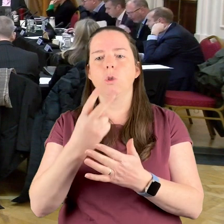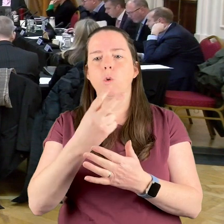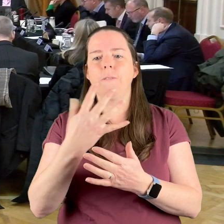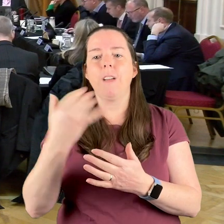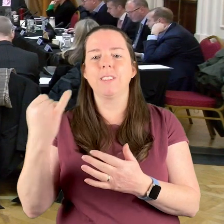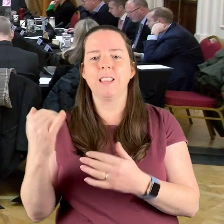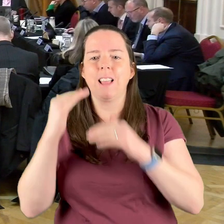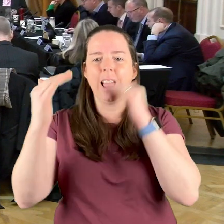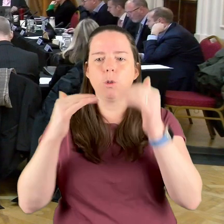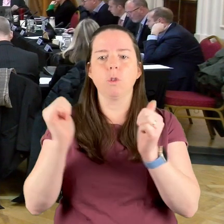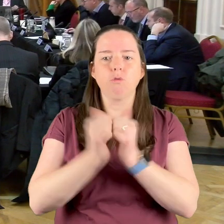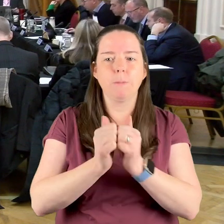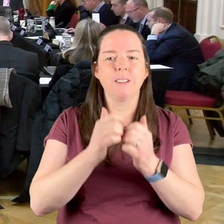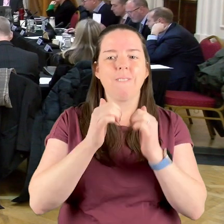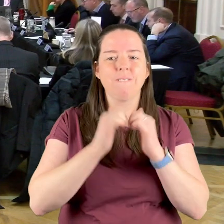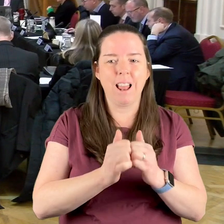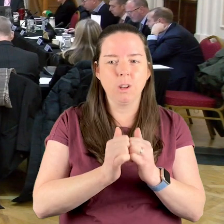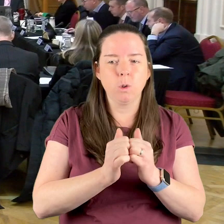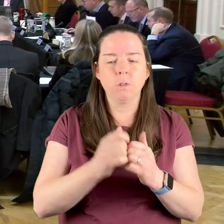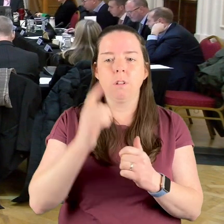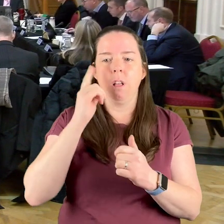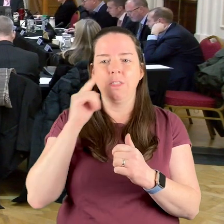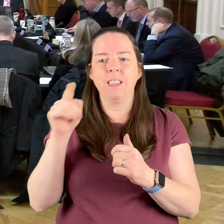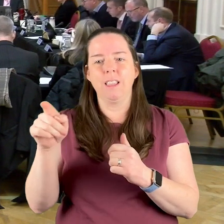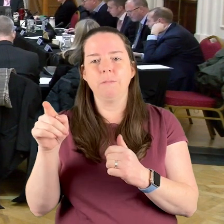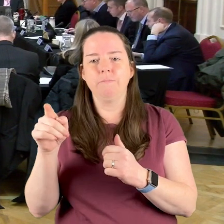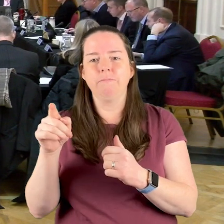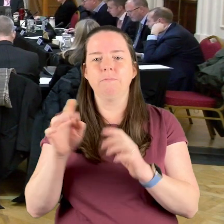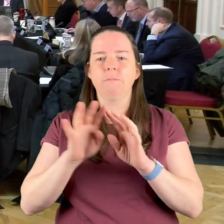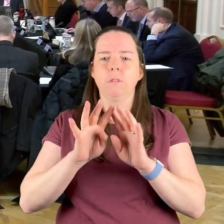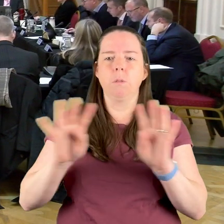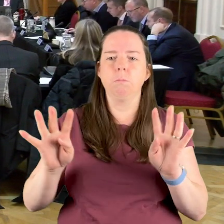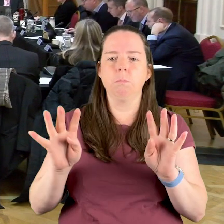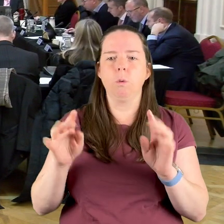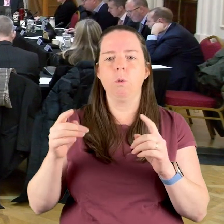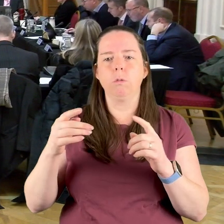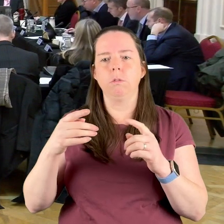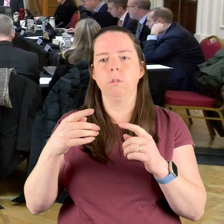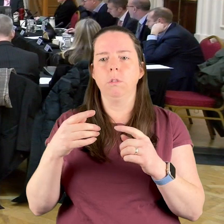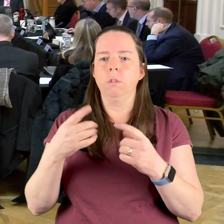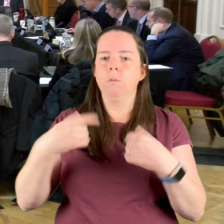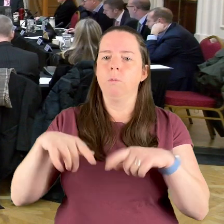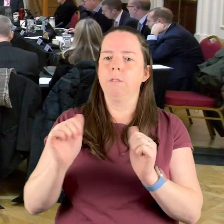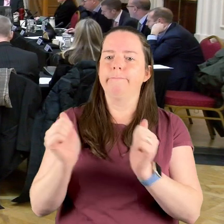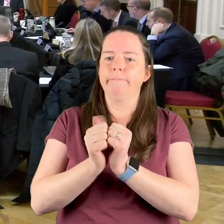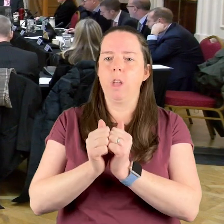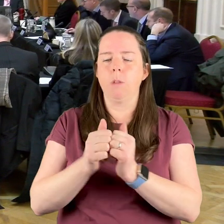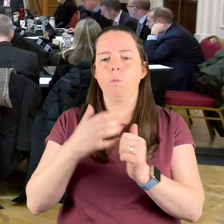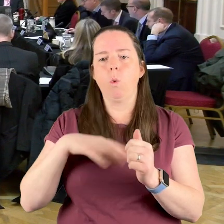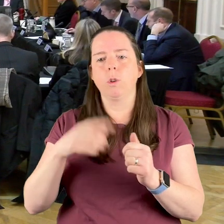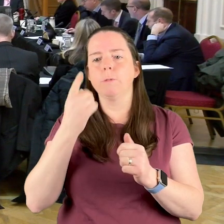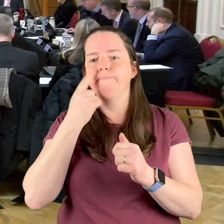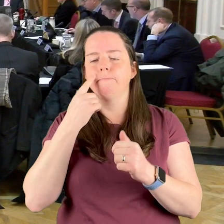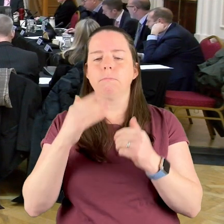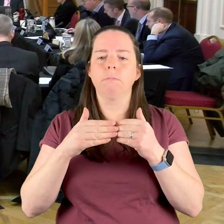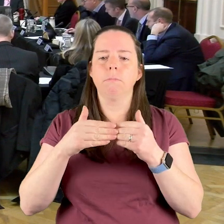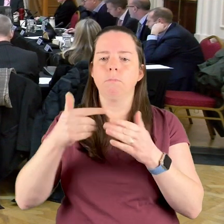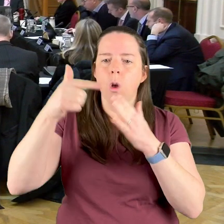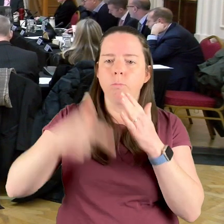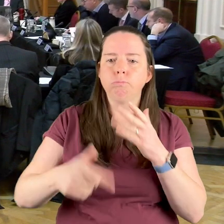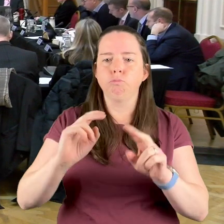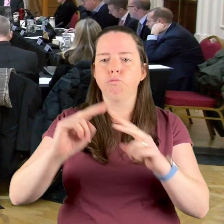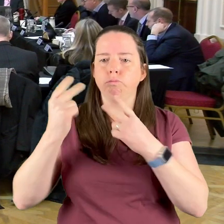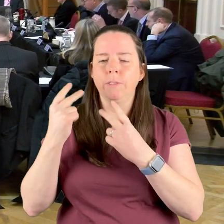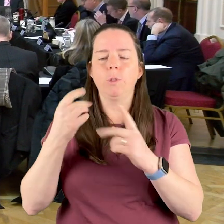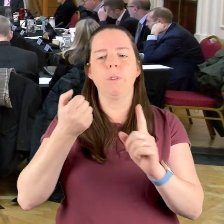2022-23 Wandsworth section 256 adults agreement and values. And I think as a board we're confirming that we would like to